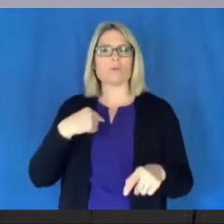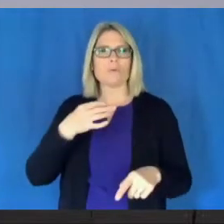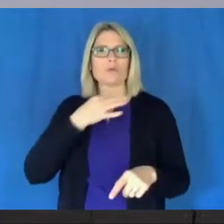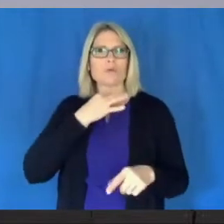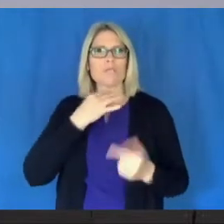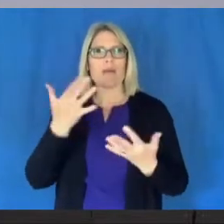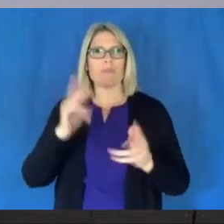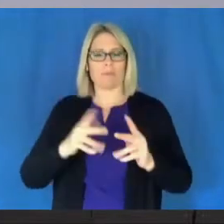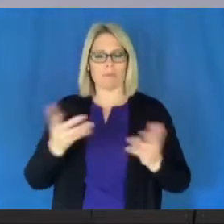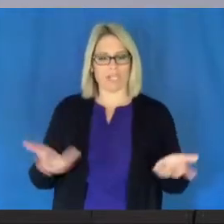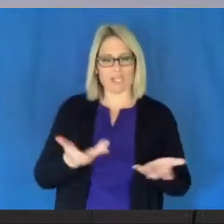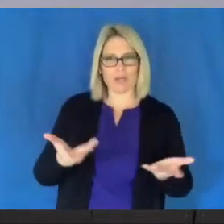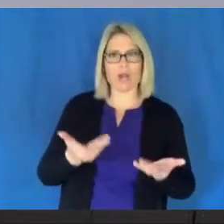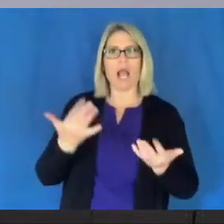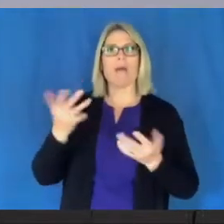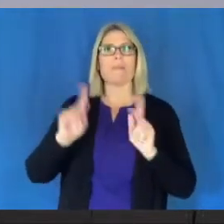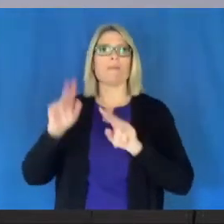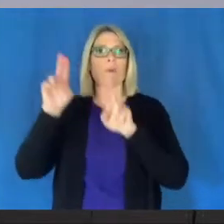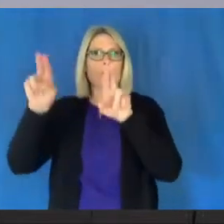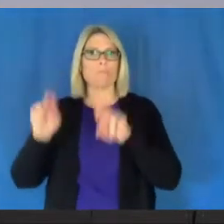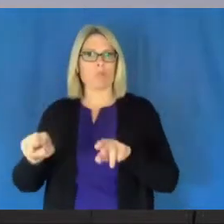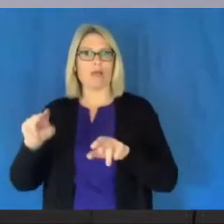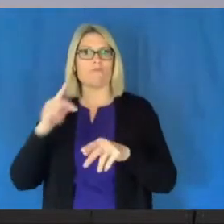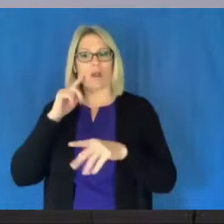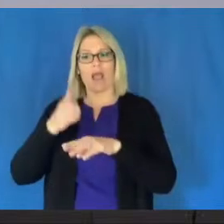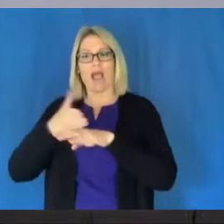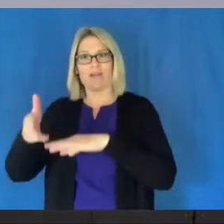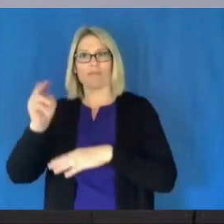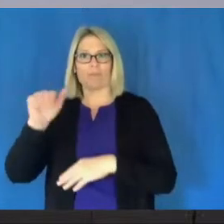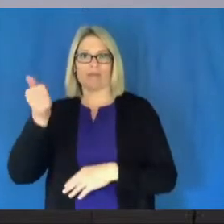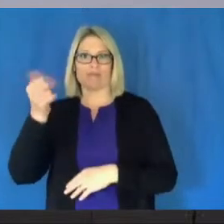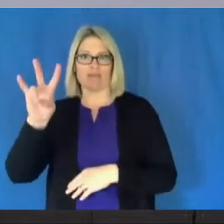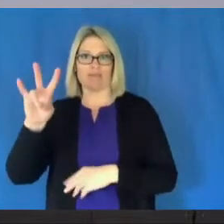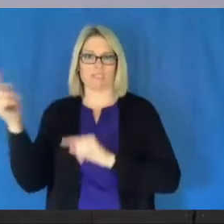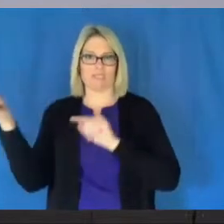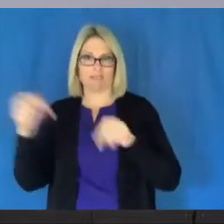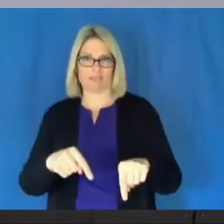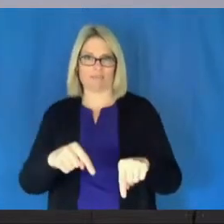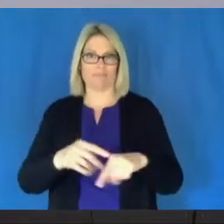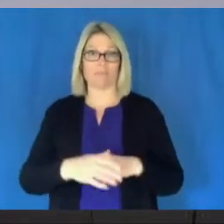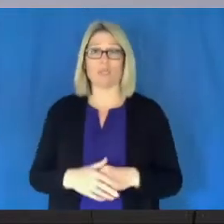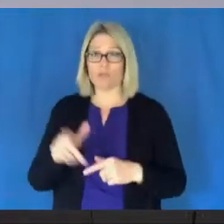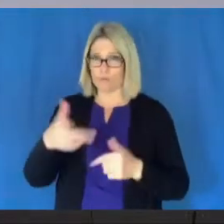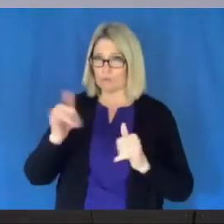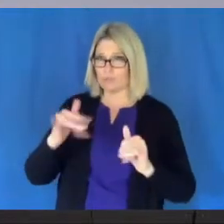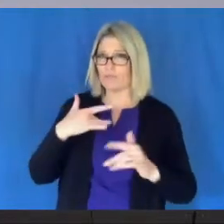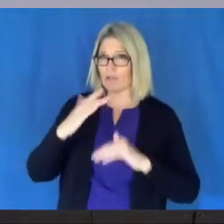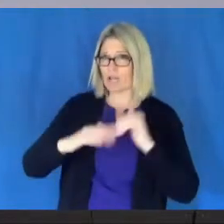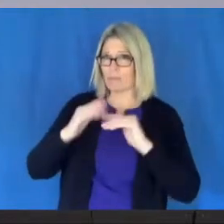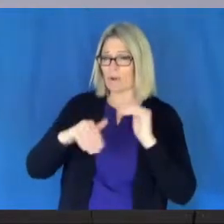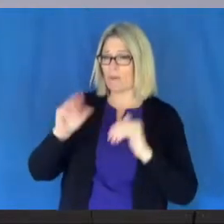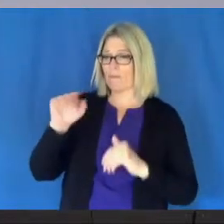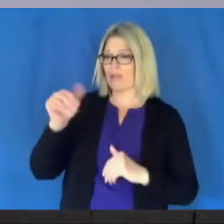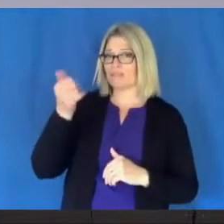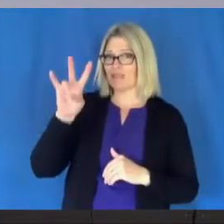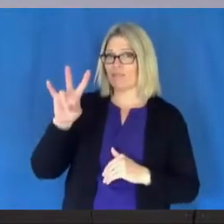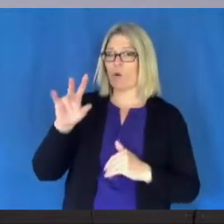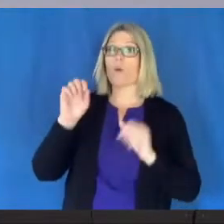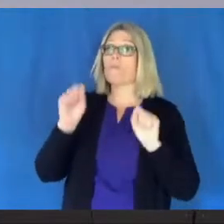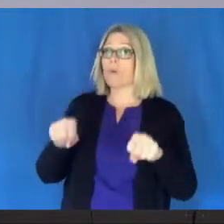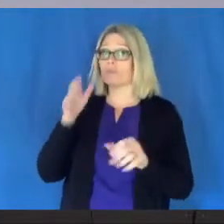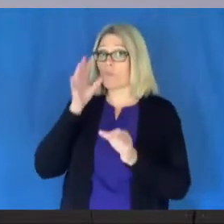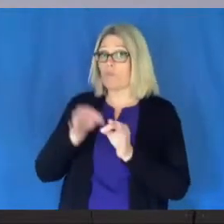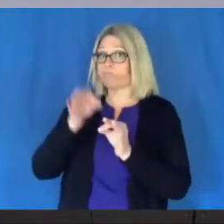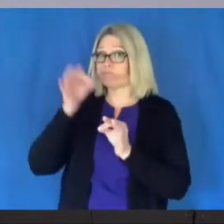how many have applied for after May 17th? And is there any consideration, are you still comfortable with that May 17th date, or could that be extended?